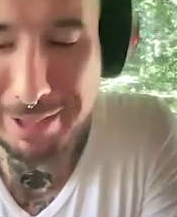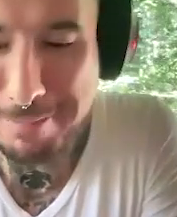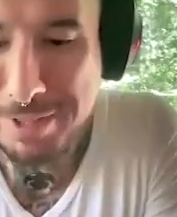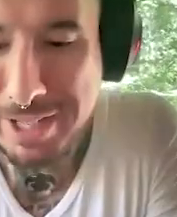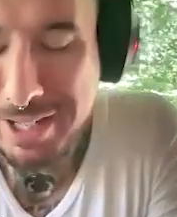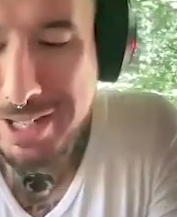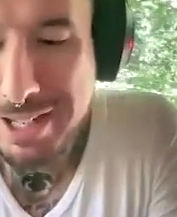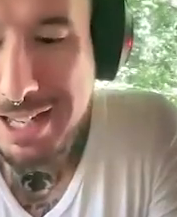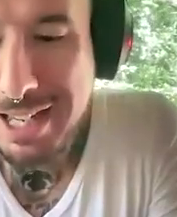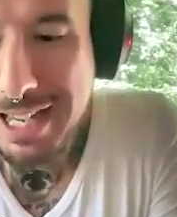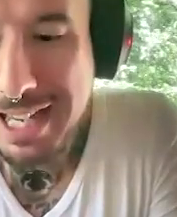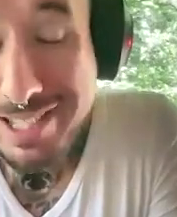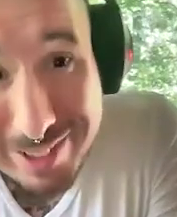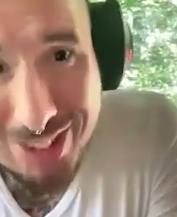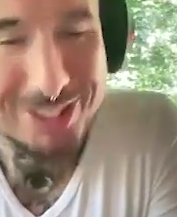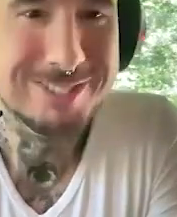in ballet.